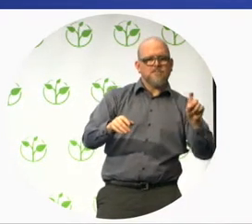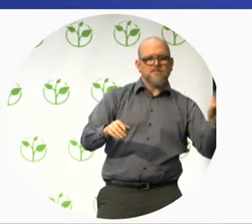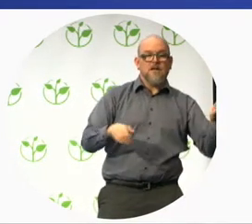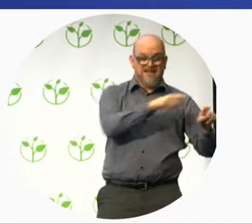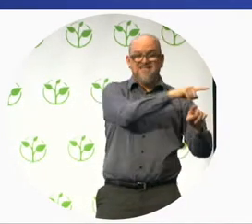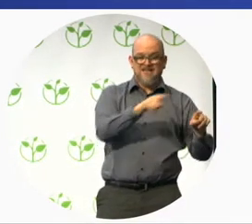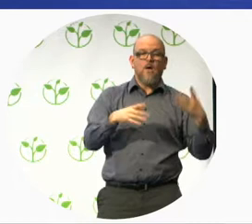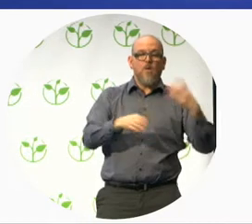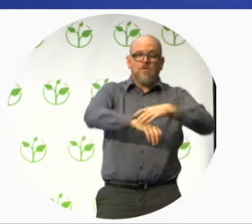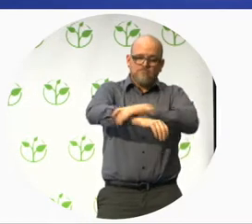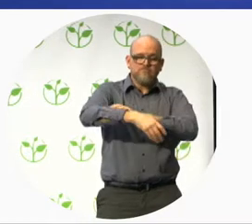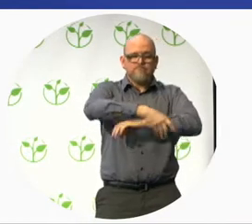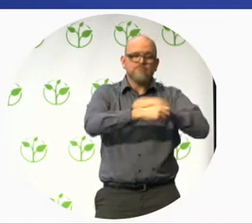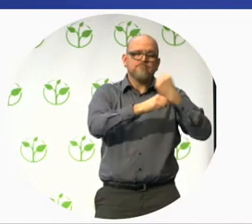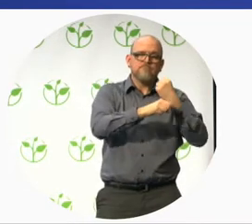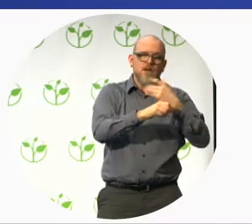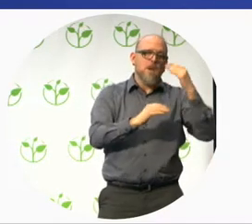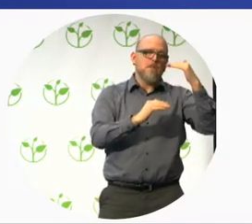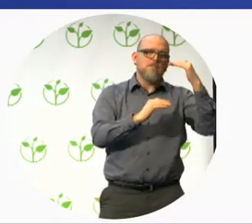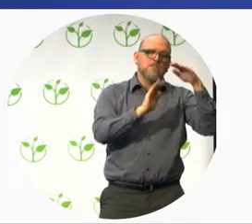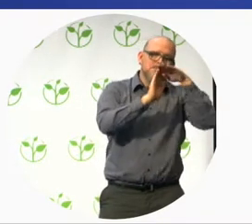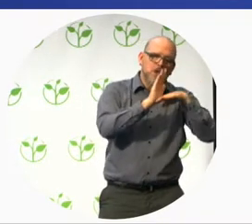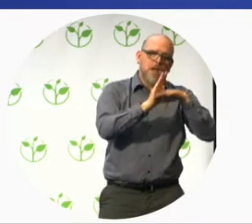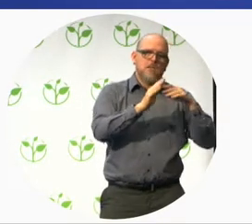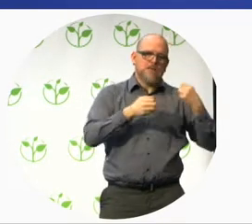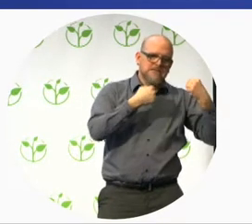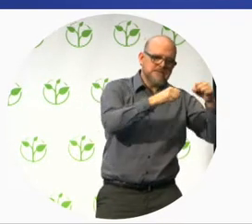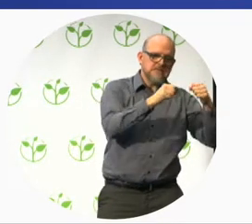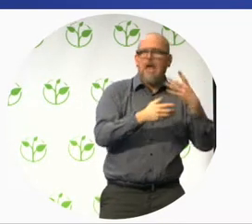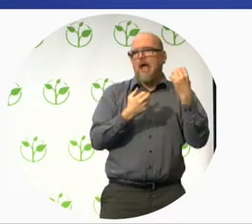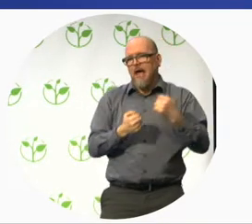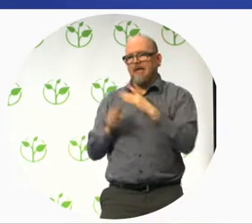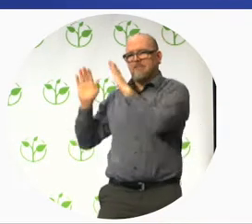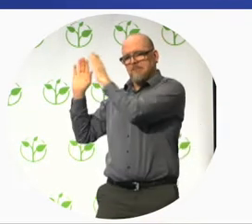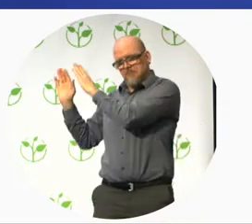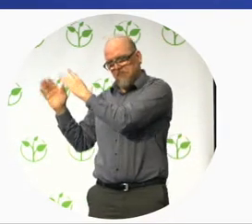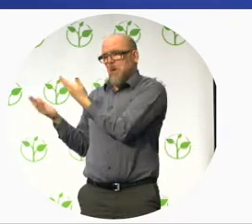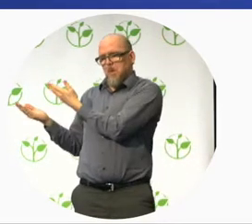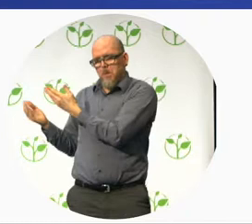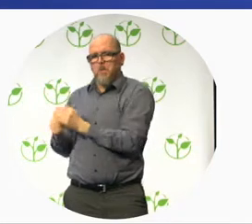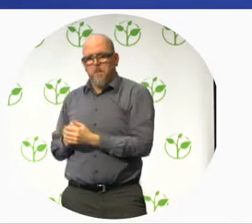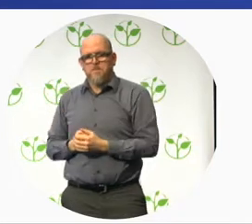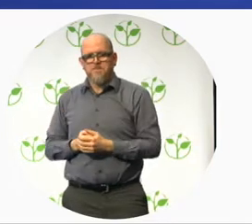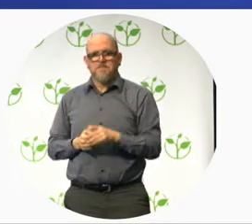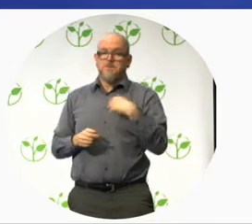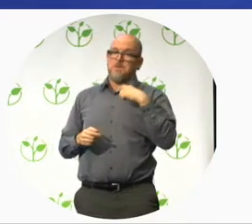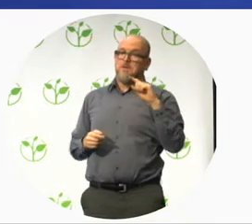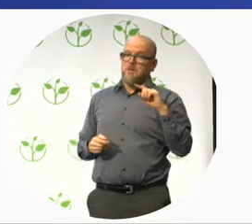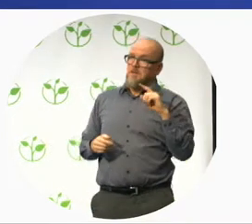of programs, by far the program that receives the most positive customer feedback is this